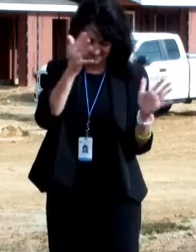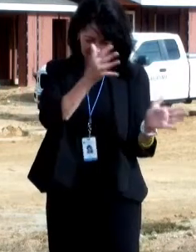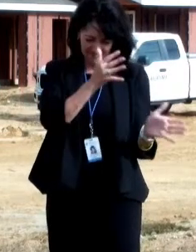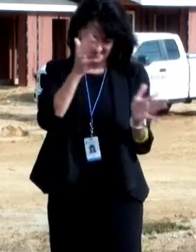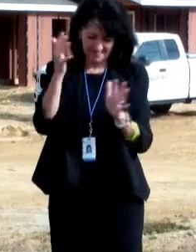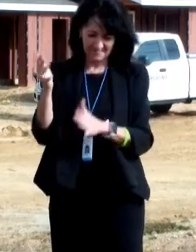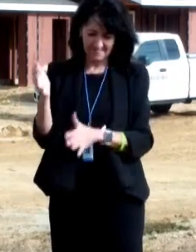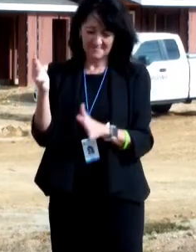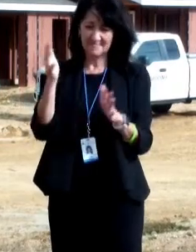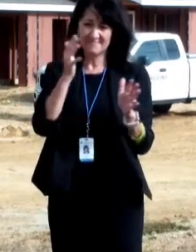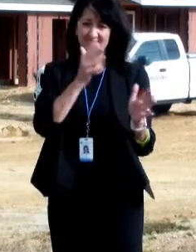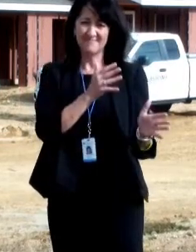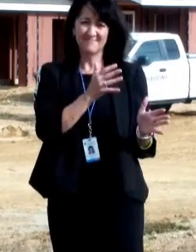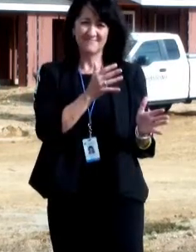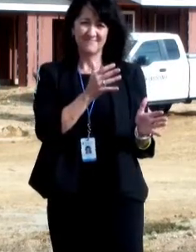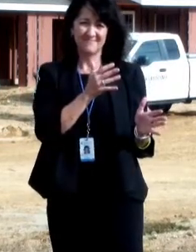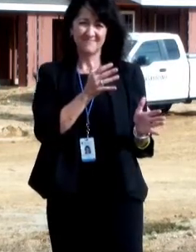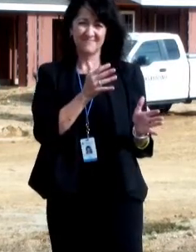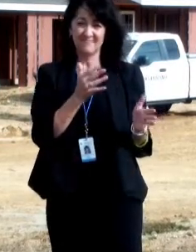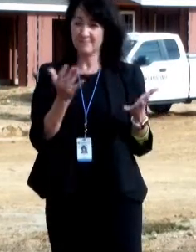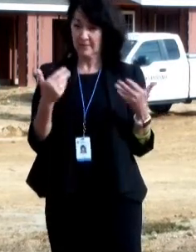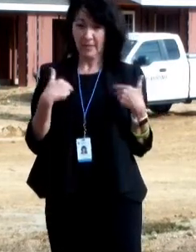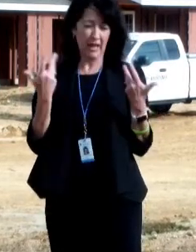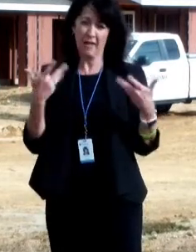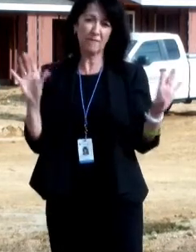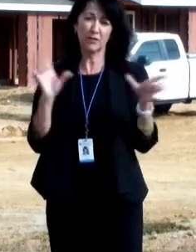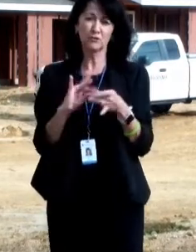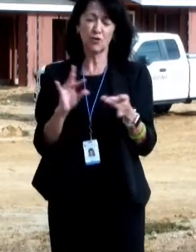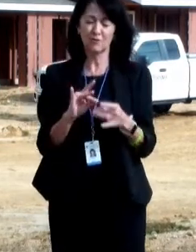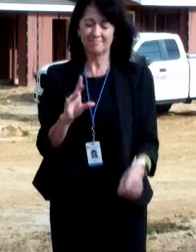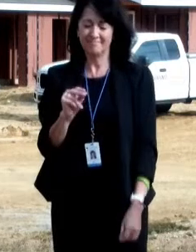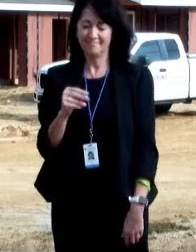That's all I got. Not really.